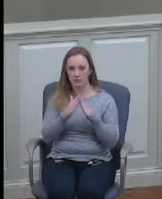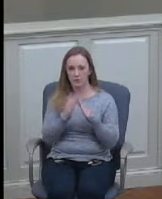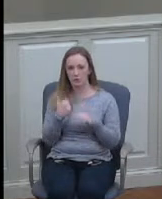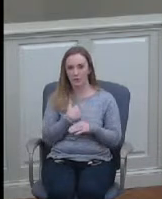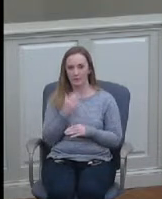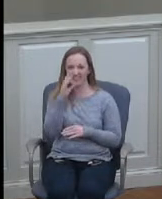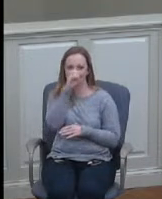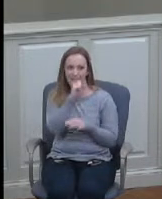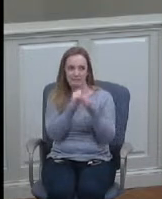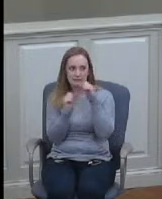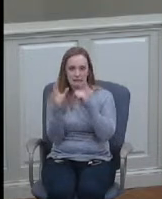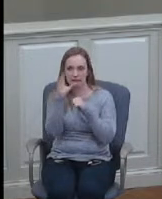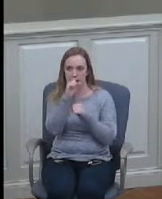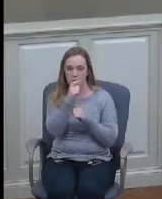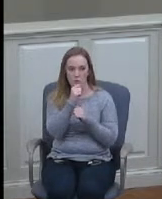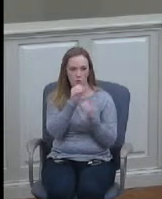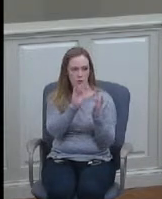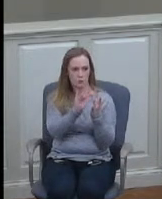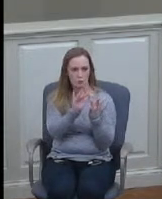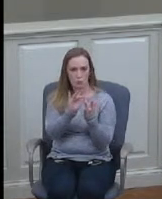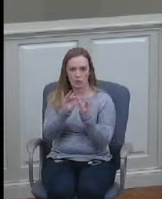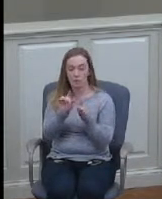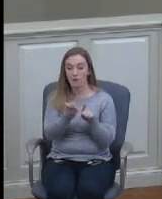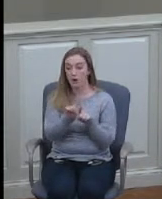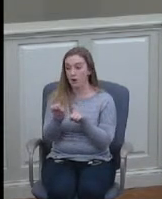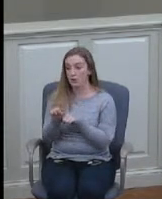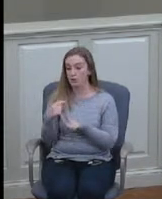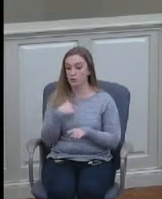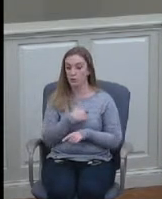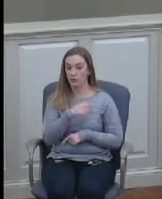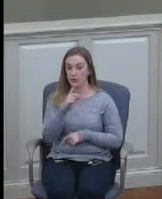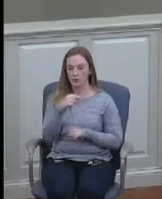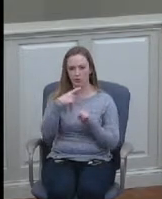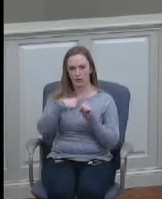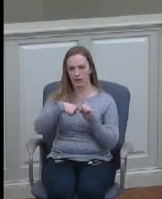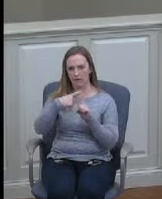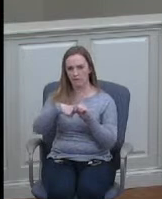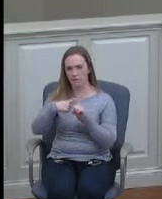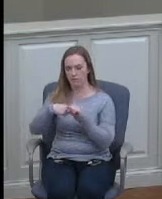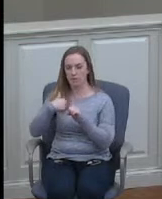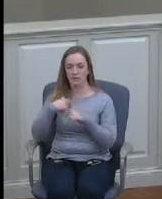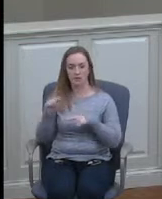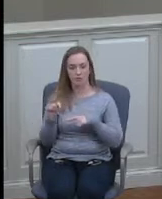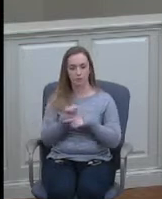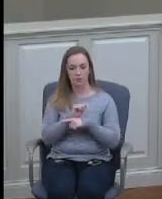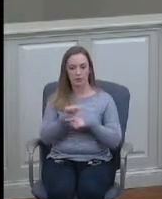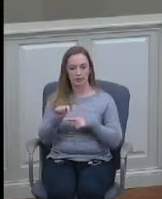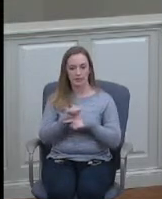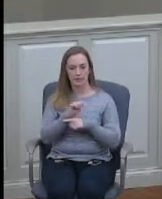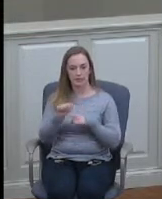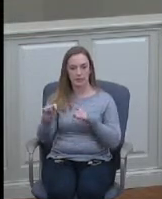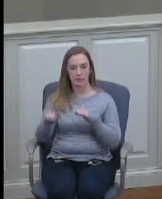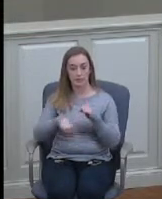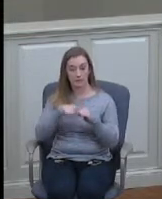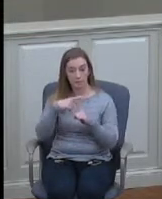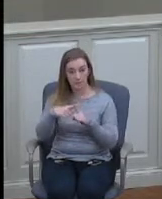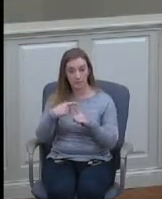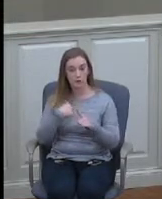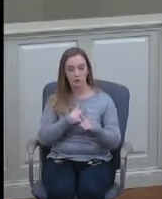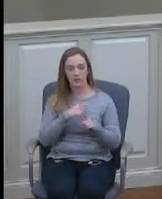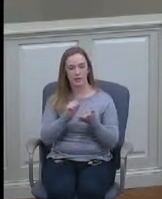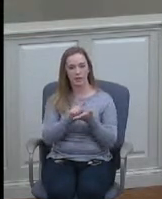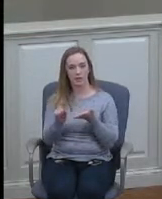to. We also have trainings every week, every month, and meetings every week with the state